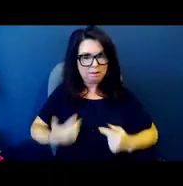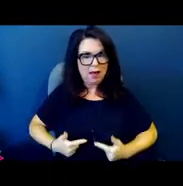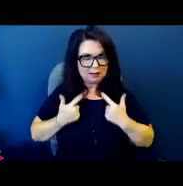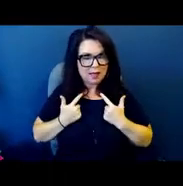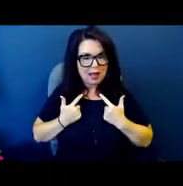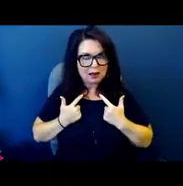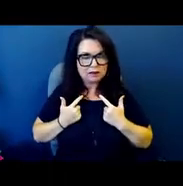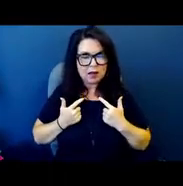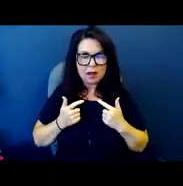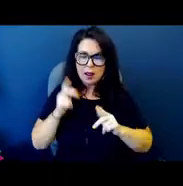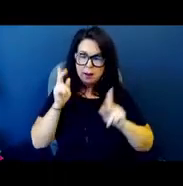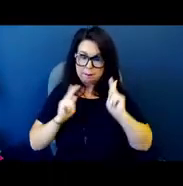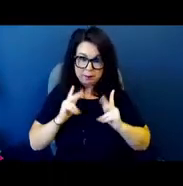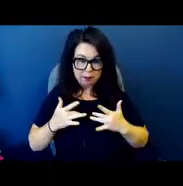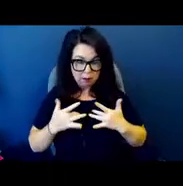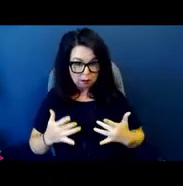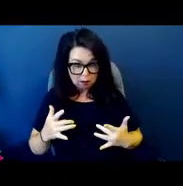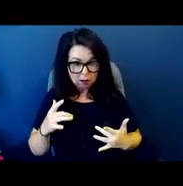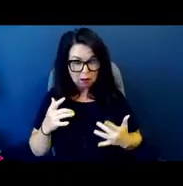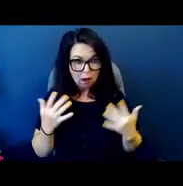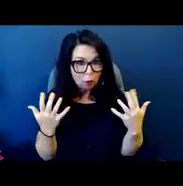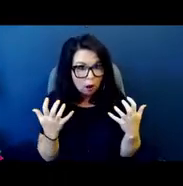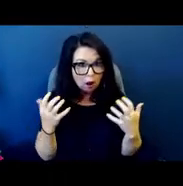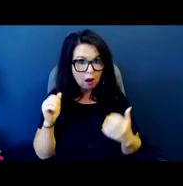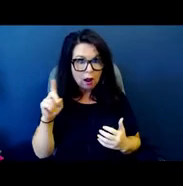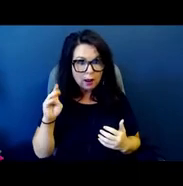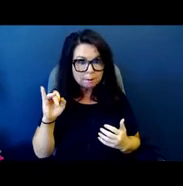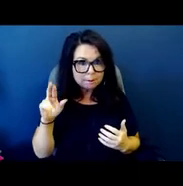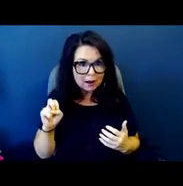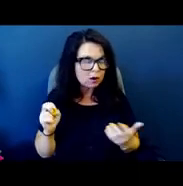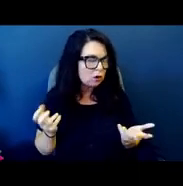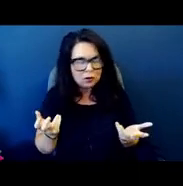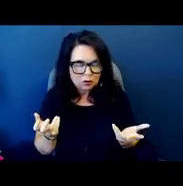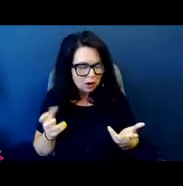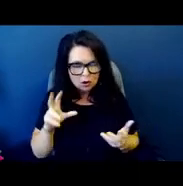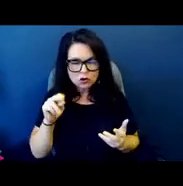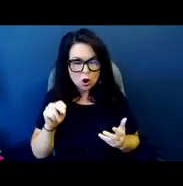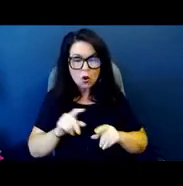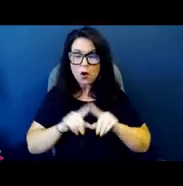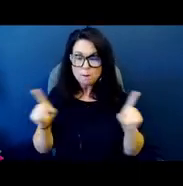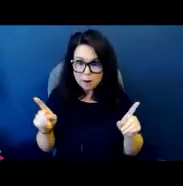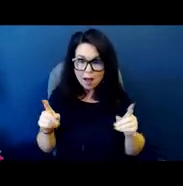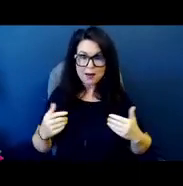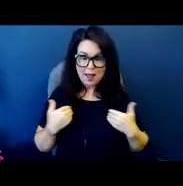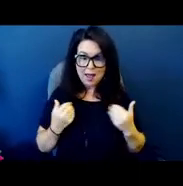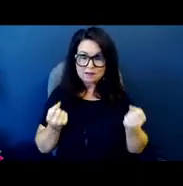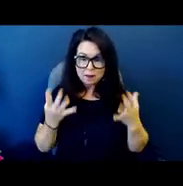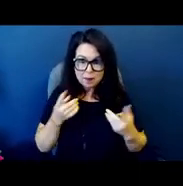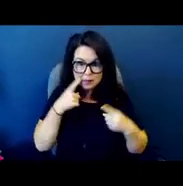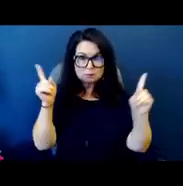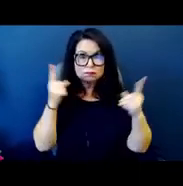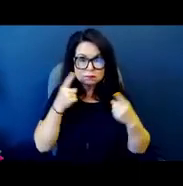be admired. But if you want to admire me for the things that I've achieved and actually